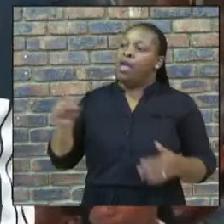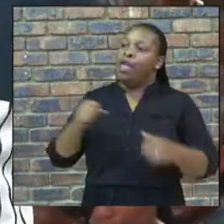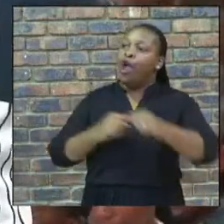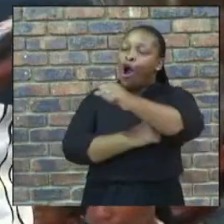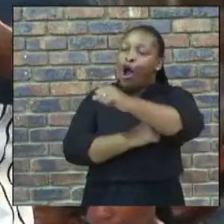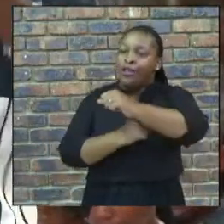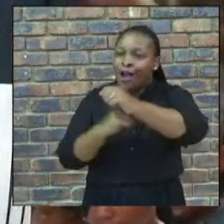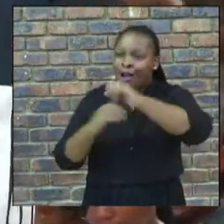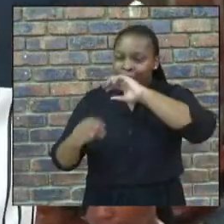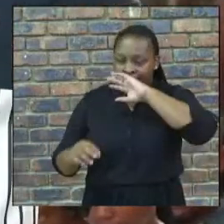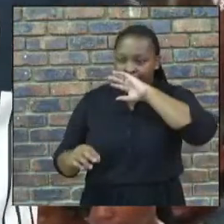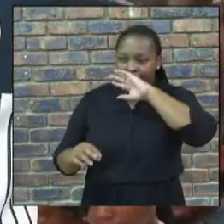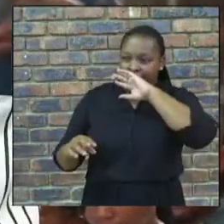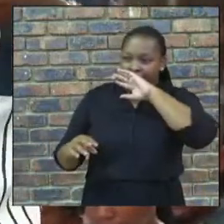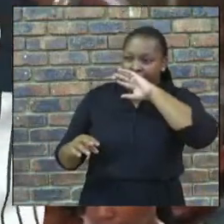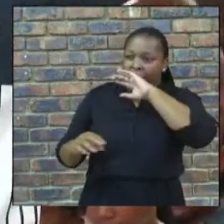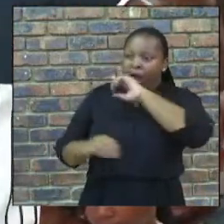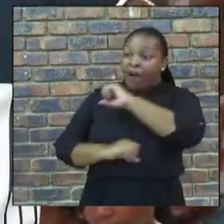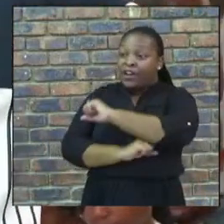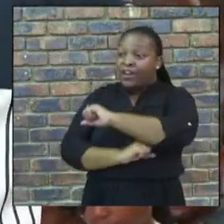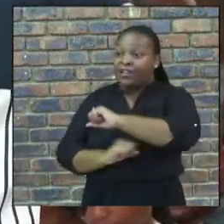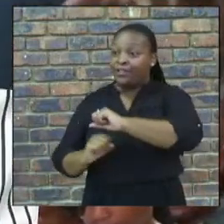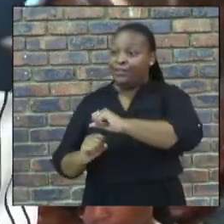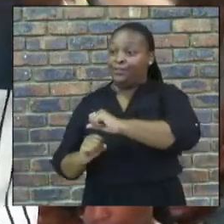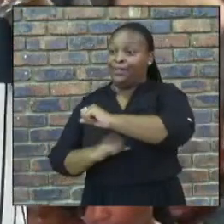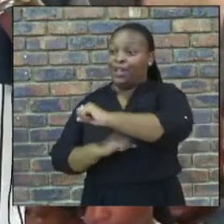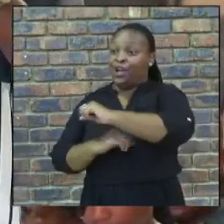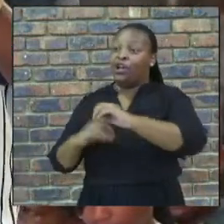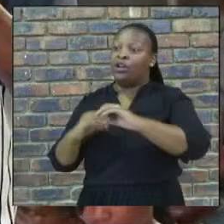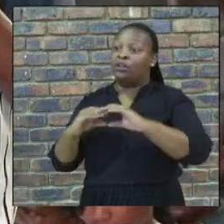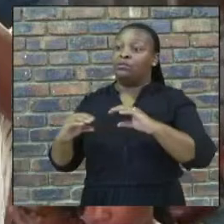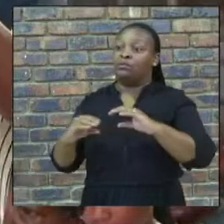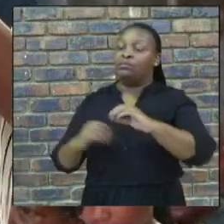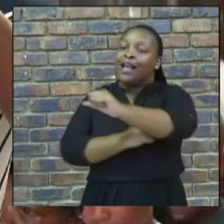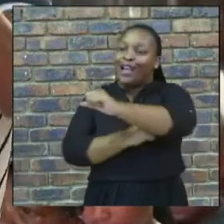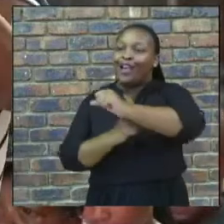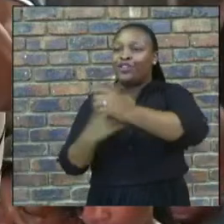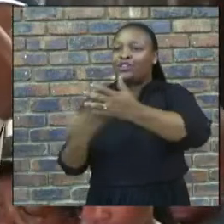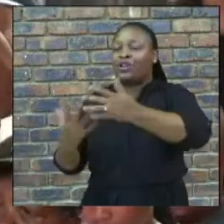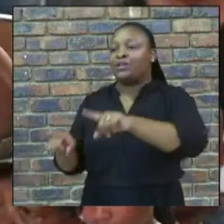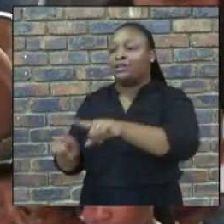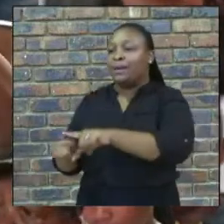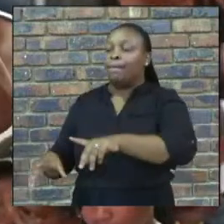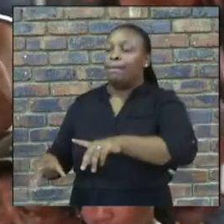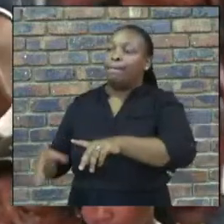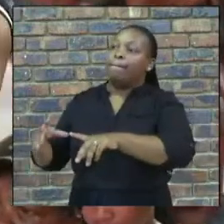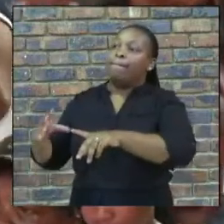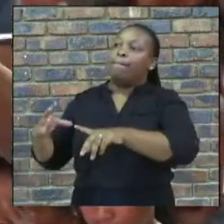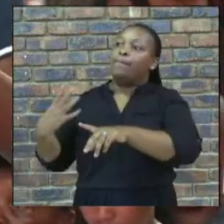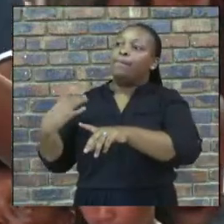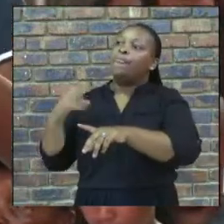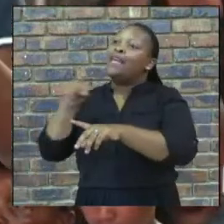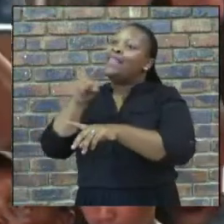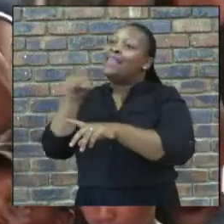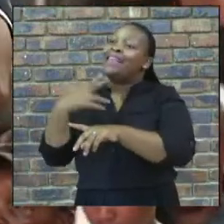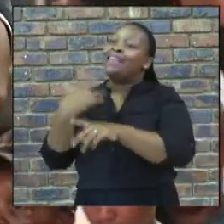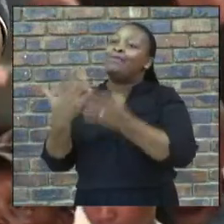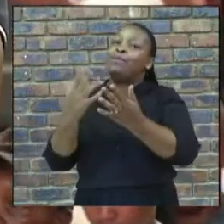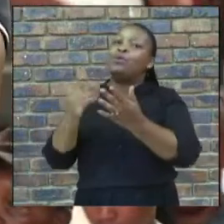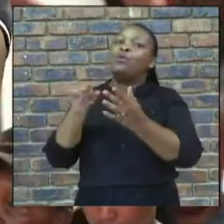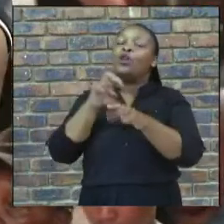ukuthi usukaphi, ubani, usuka wherever la suka khona. But we know ukuthi on that main contractor I got 30% or I